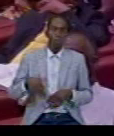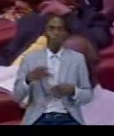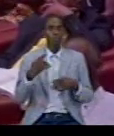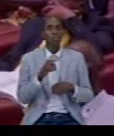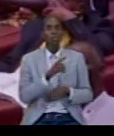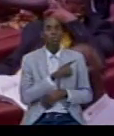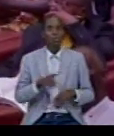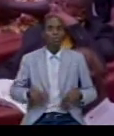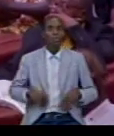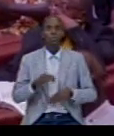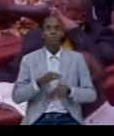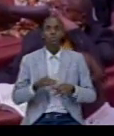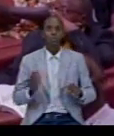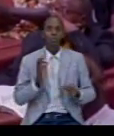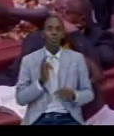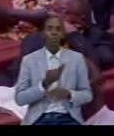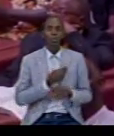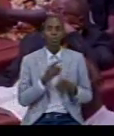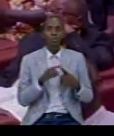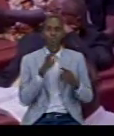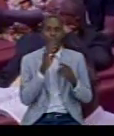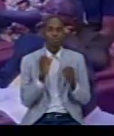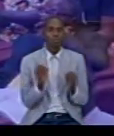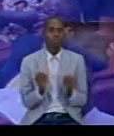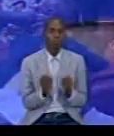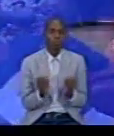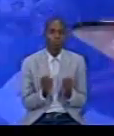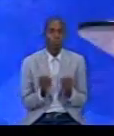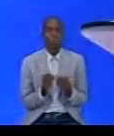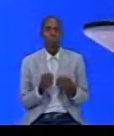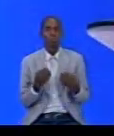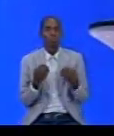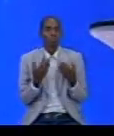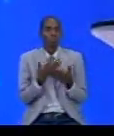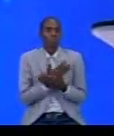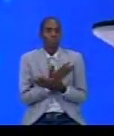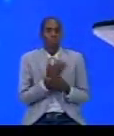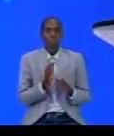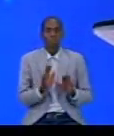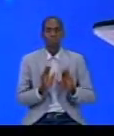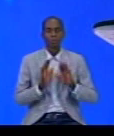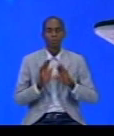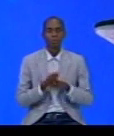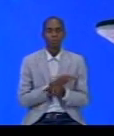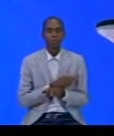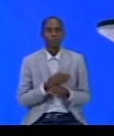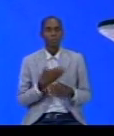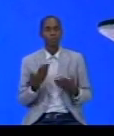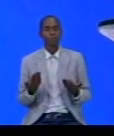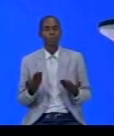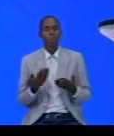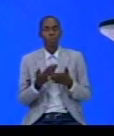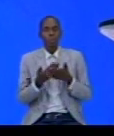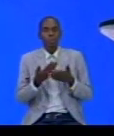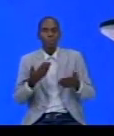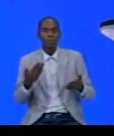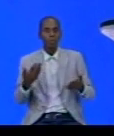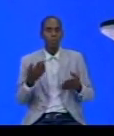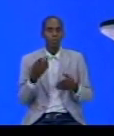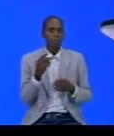know, shivering and shaking and timid and fearful and frightened before